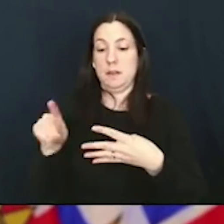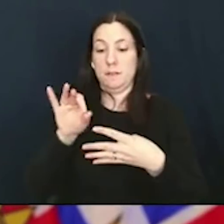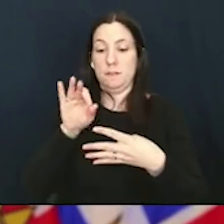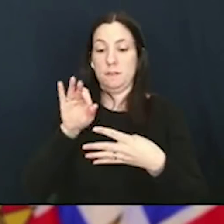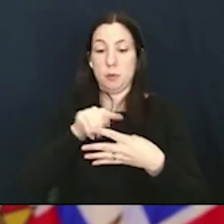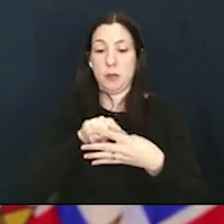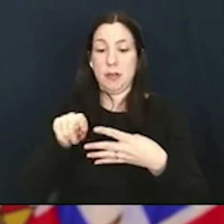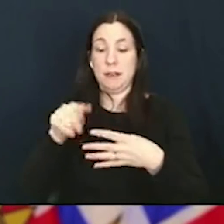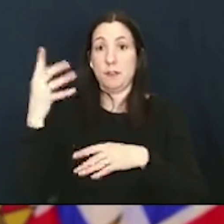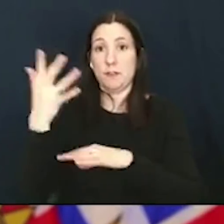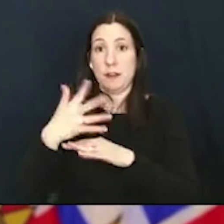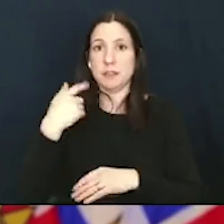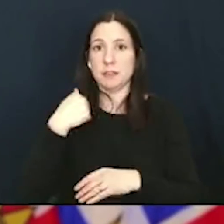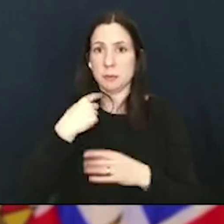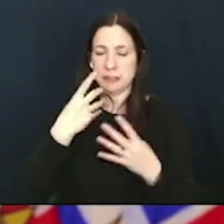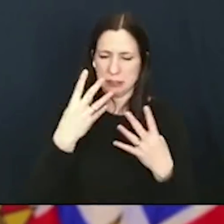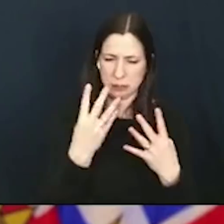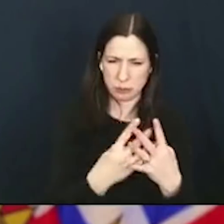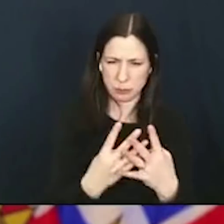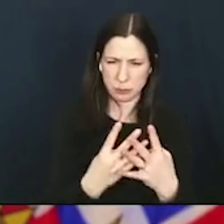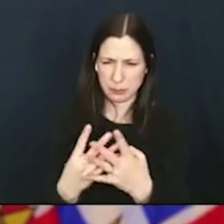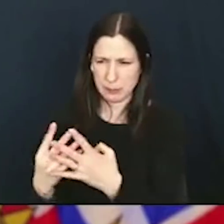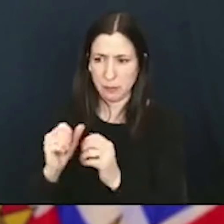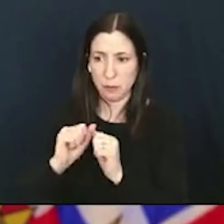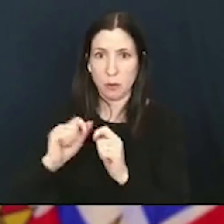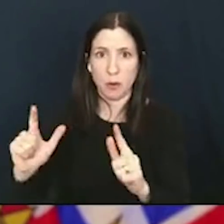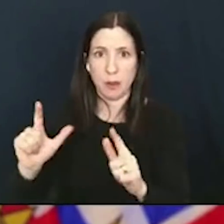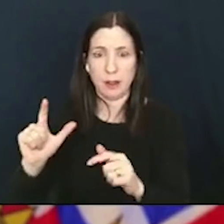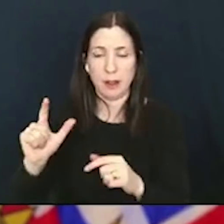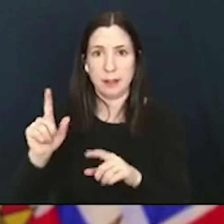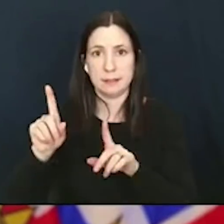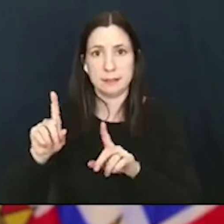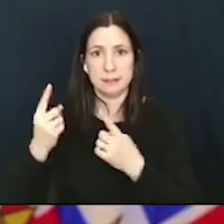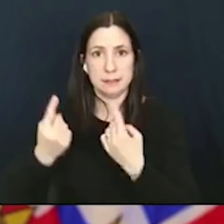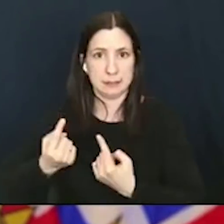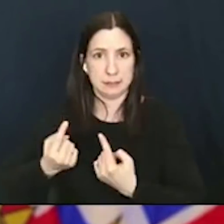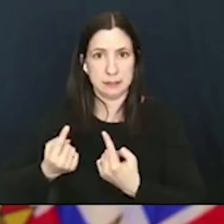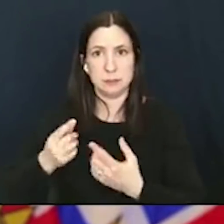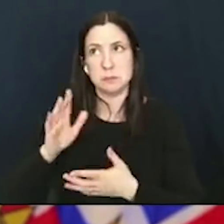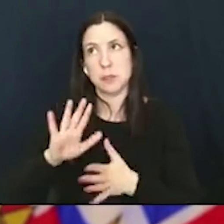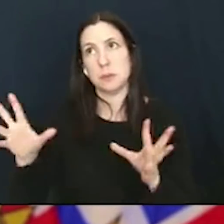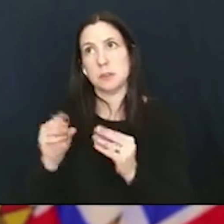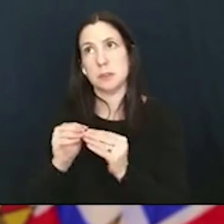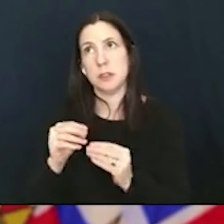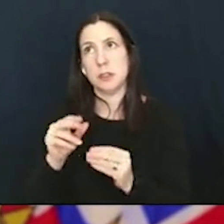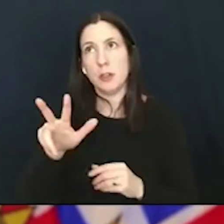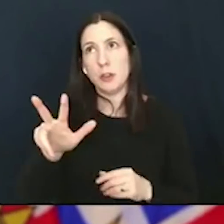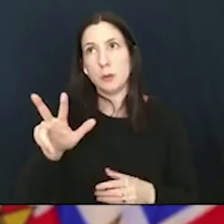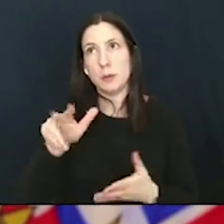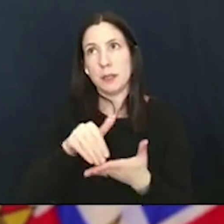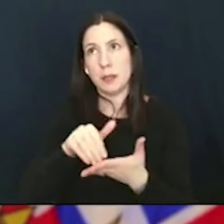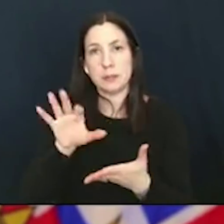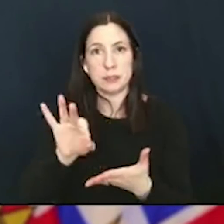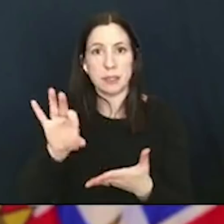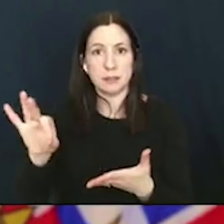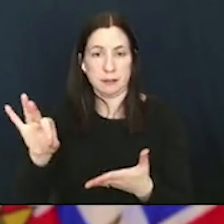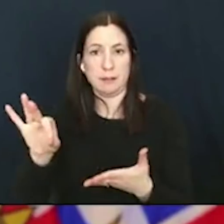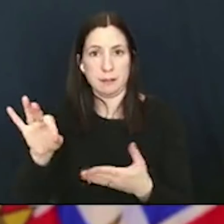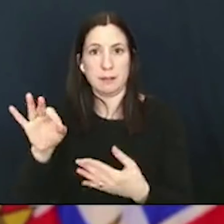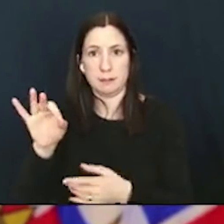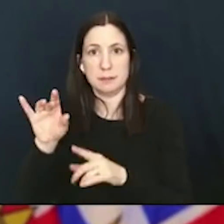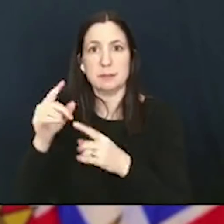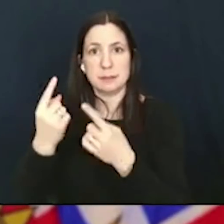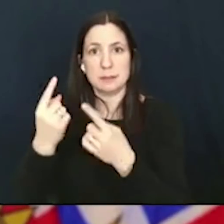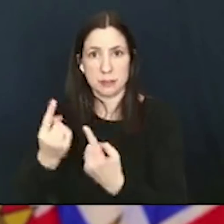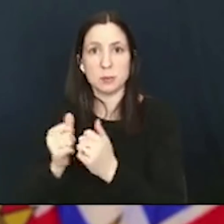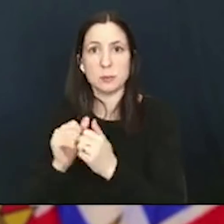screened every single test that was done. It was about that was positive, so it was about 3,099 of them with this